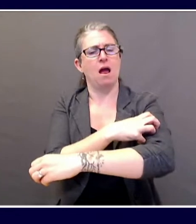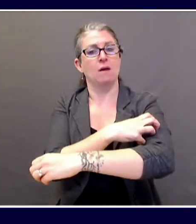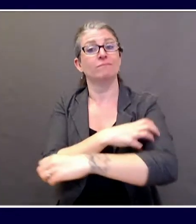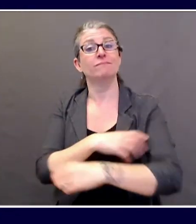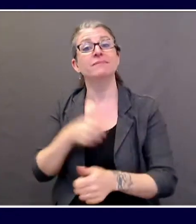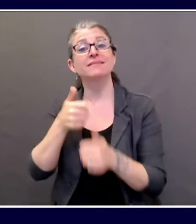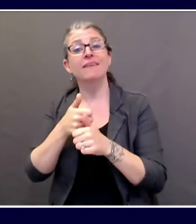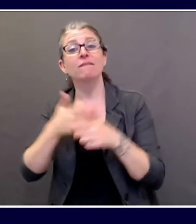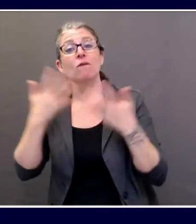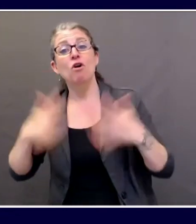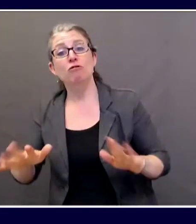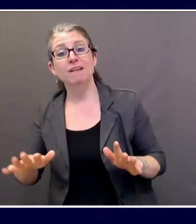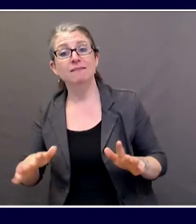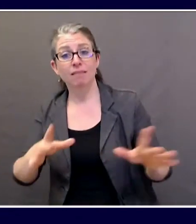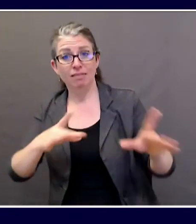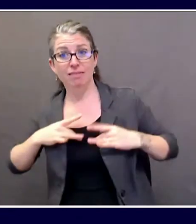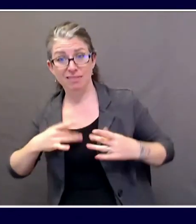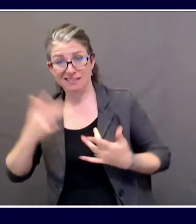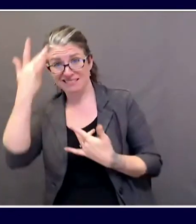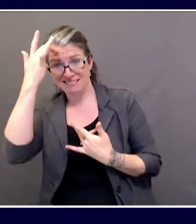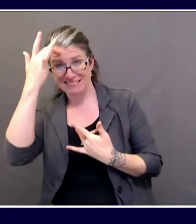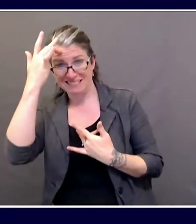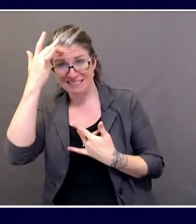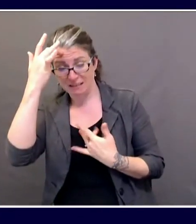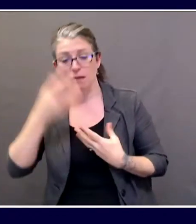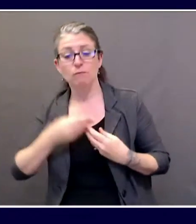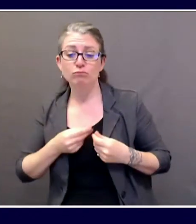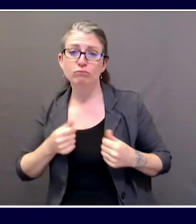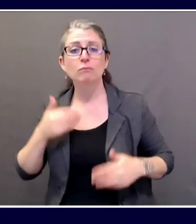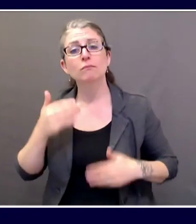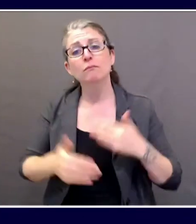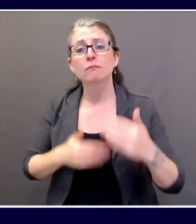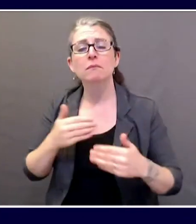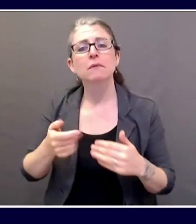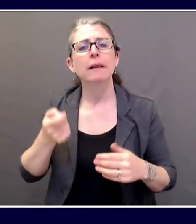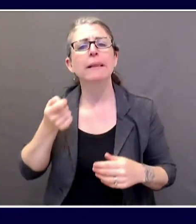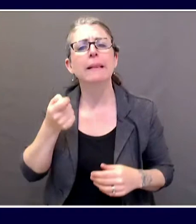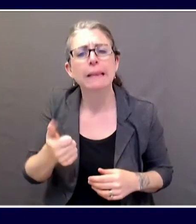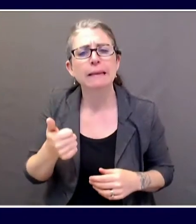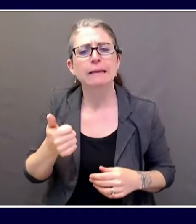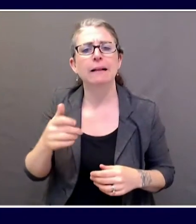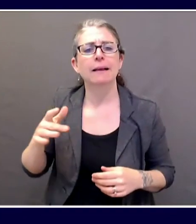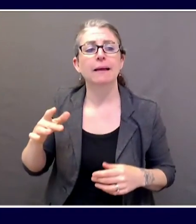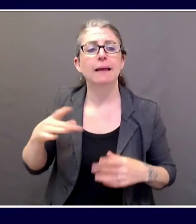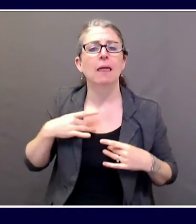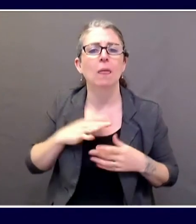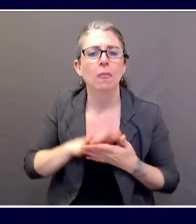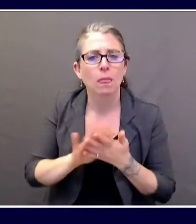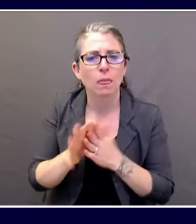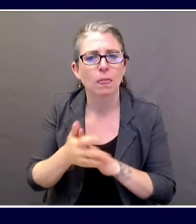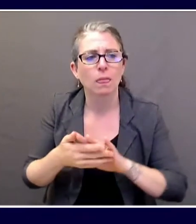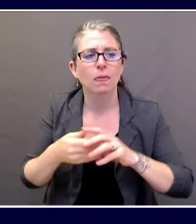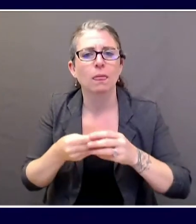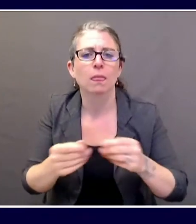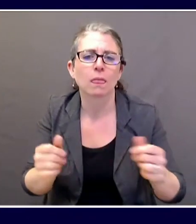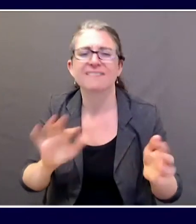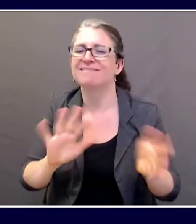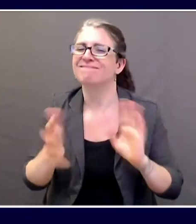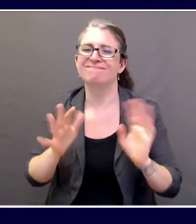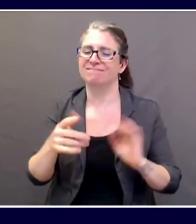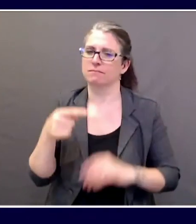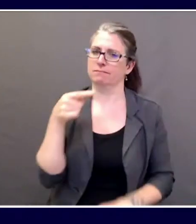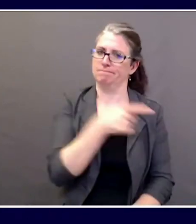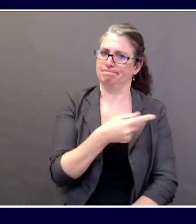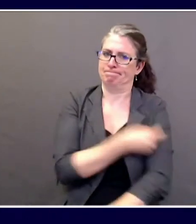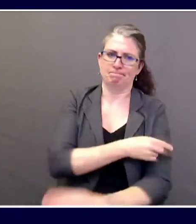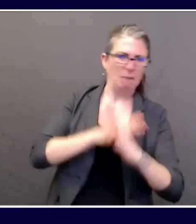6 months. That's why we recommend that even if you previously had COVID-19, you still sign